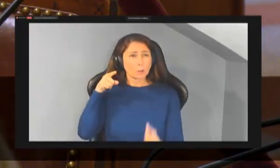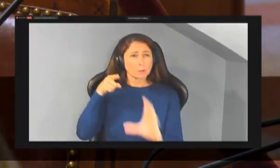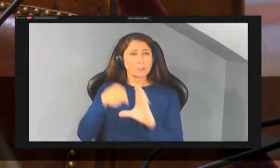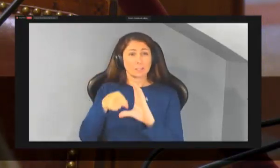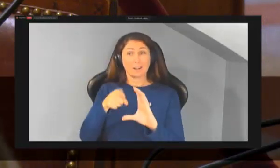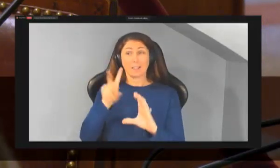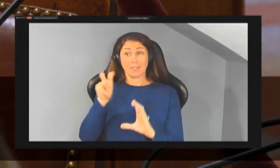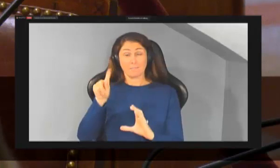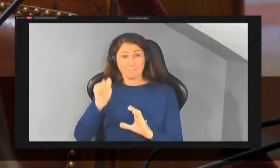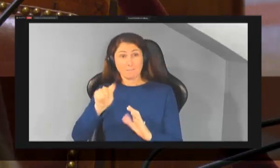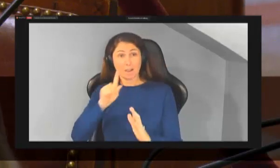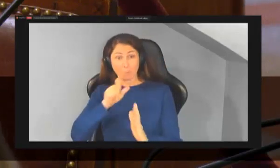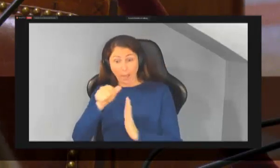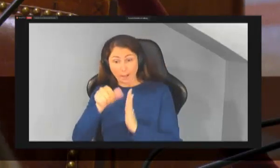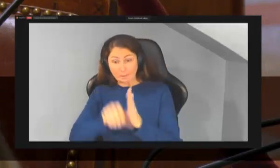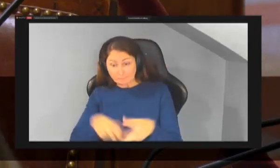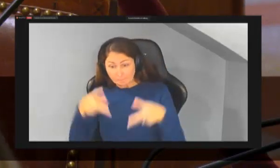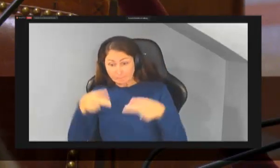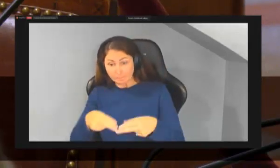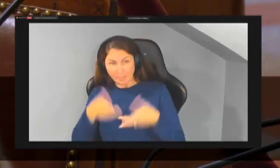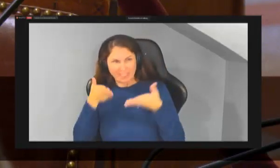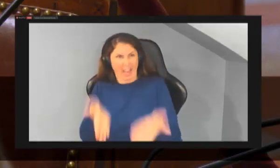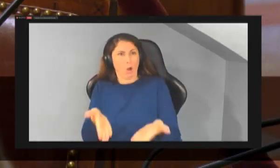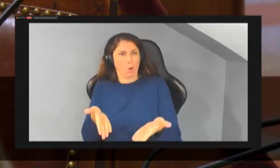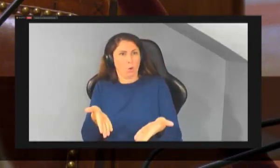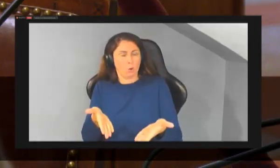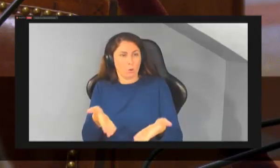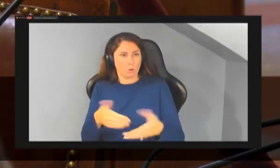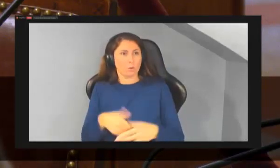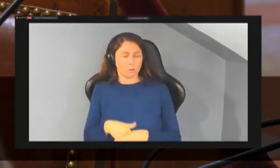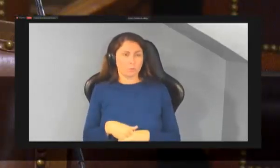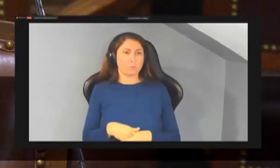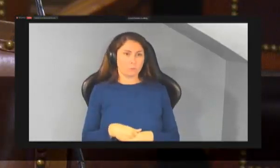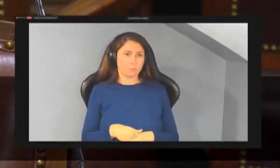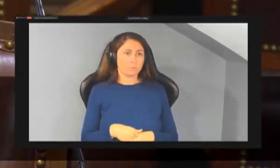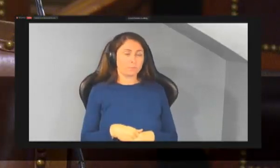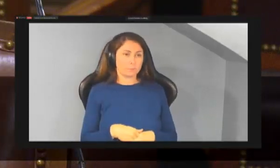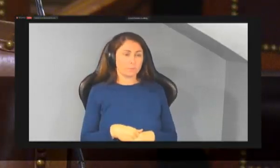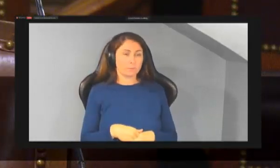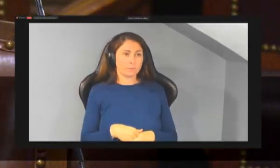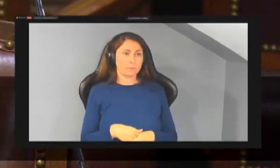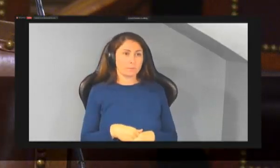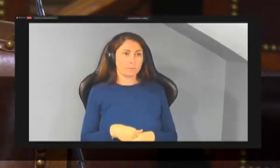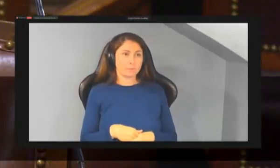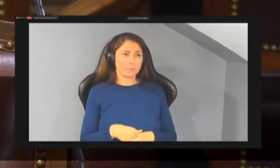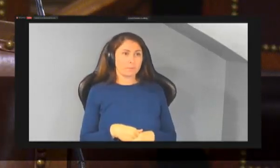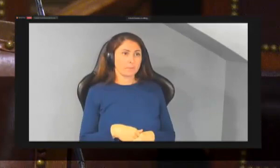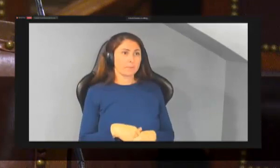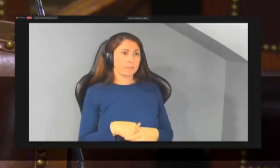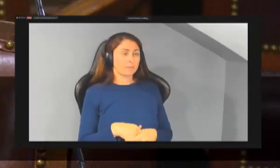procedure out in the on field. On site. Mm-hmm. Wow. That's,